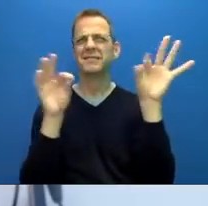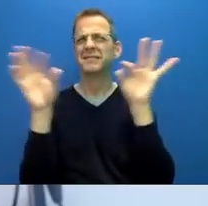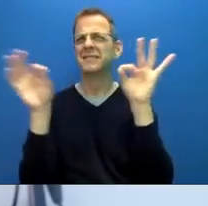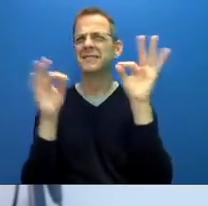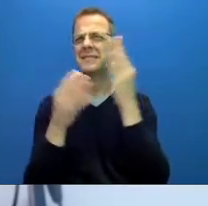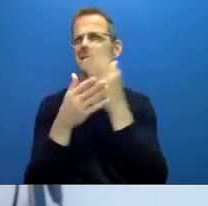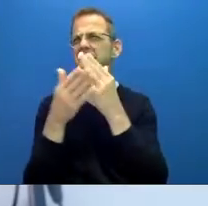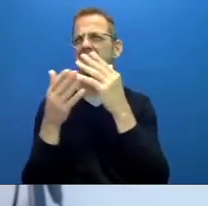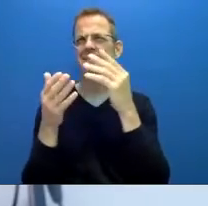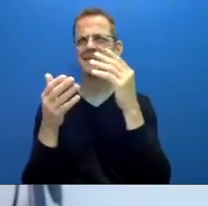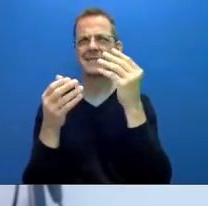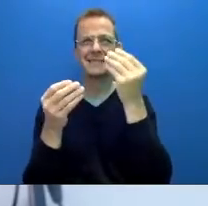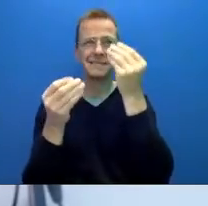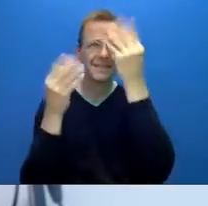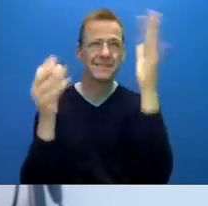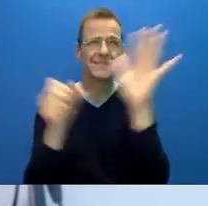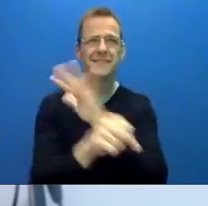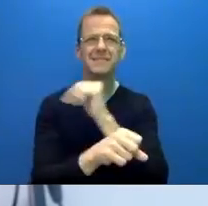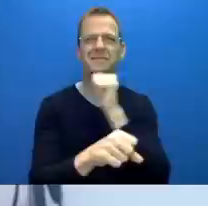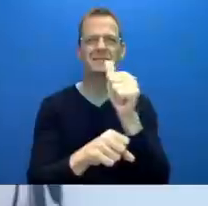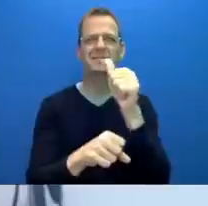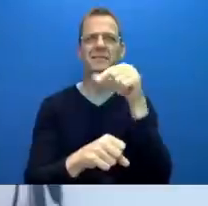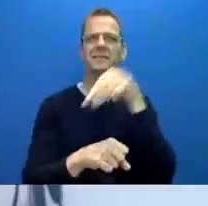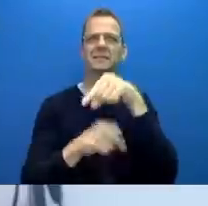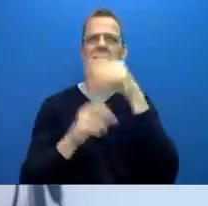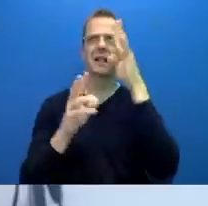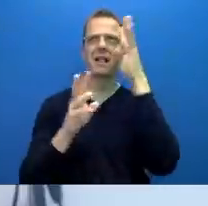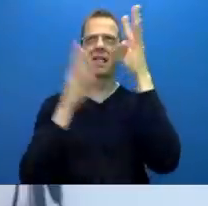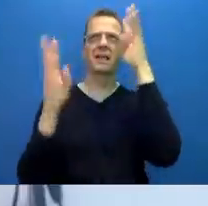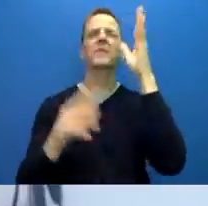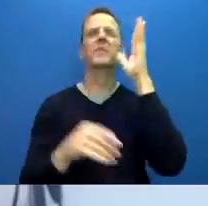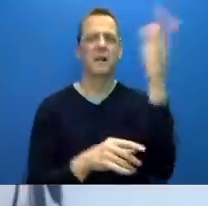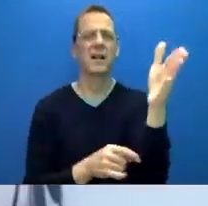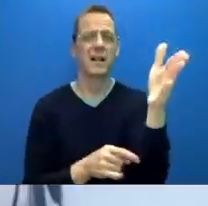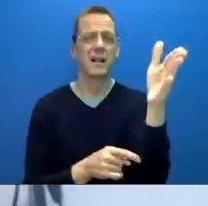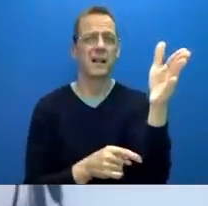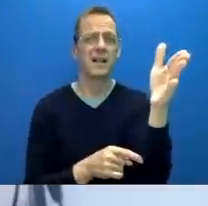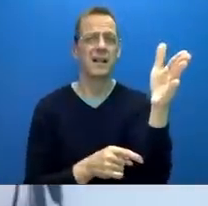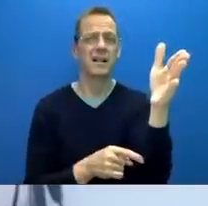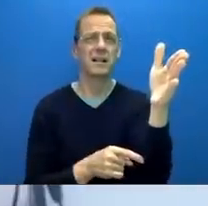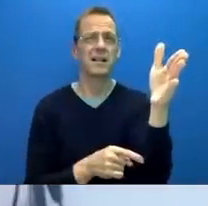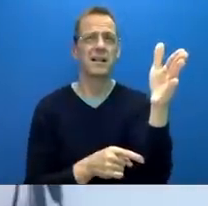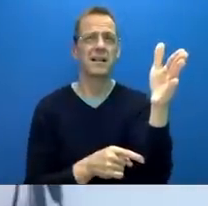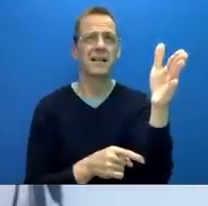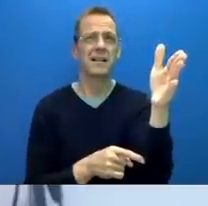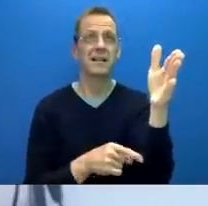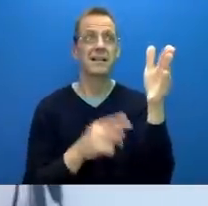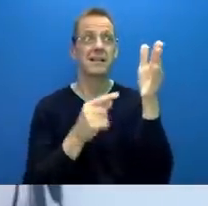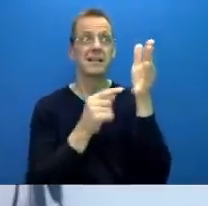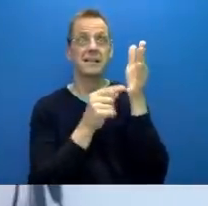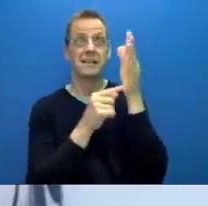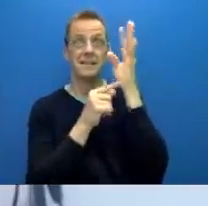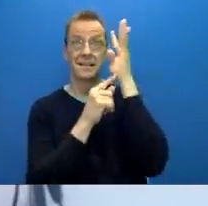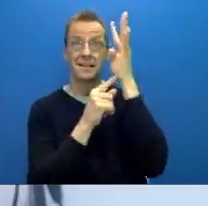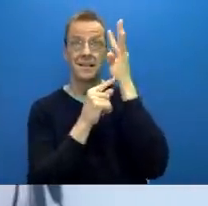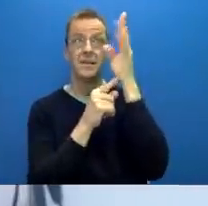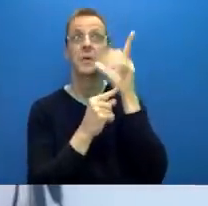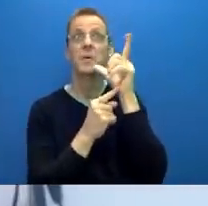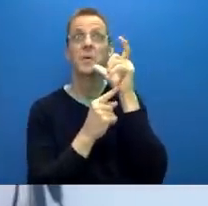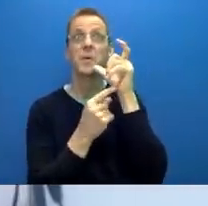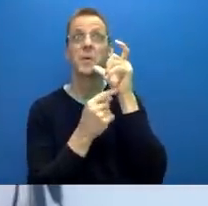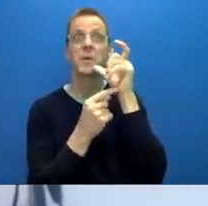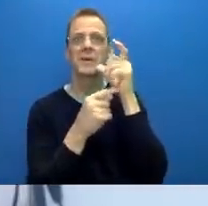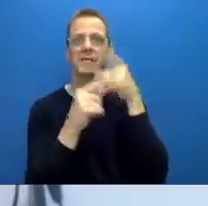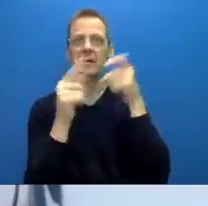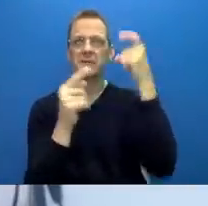gaps. And when they fill in the gaps, our brain, that the part of the brain that does that is usually the fear-mongering part of our brain. And so they're creating these